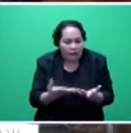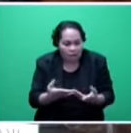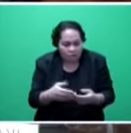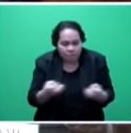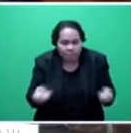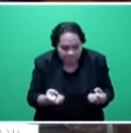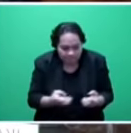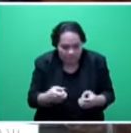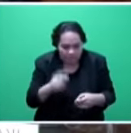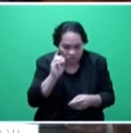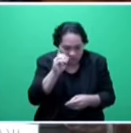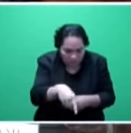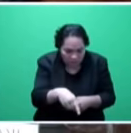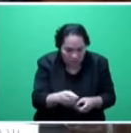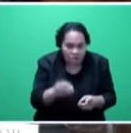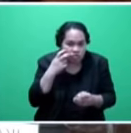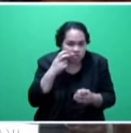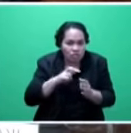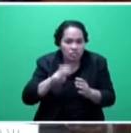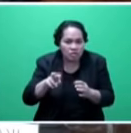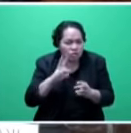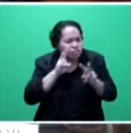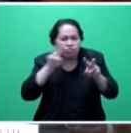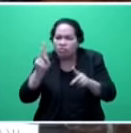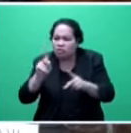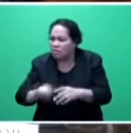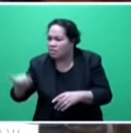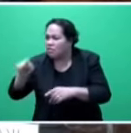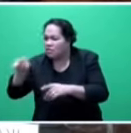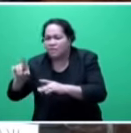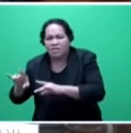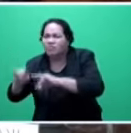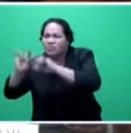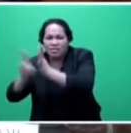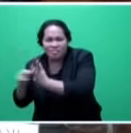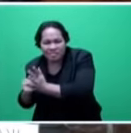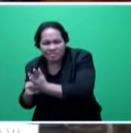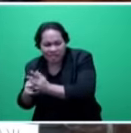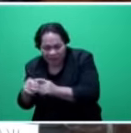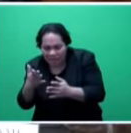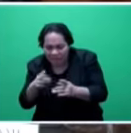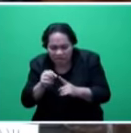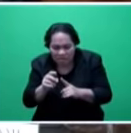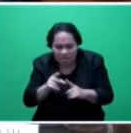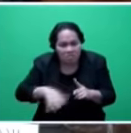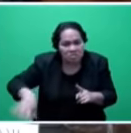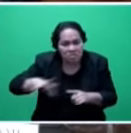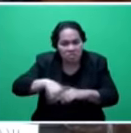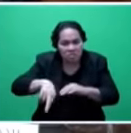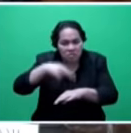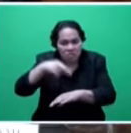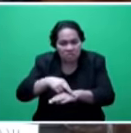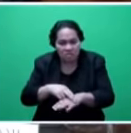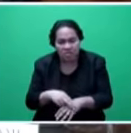tourism. Looking to turn Tasman or Pacific bubble to be extended to Fiji may be